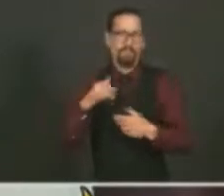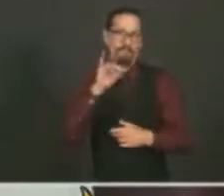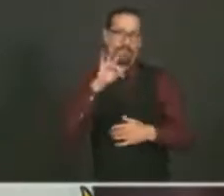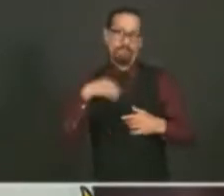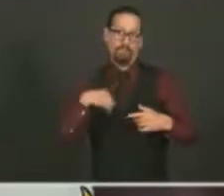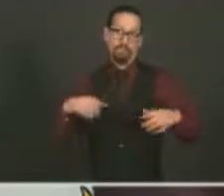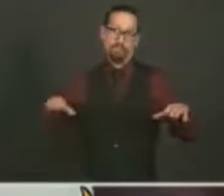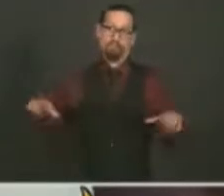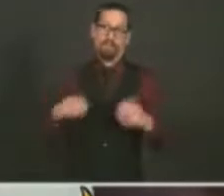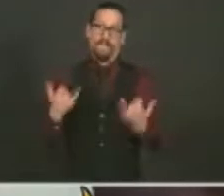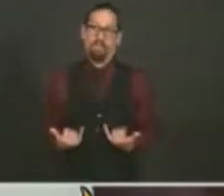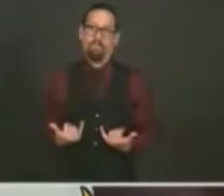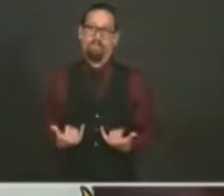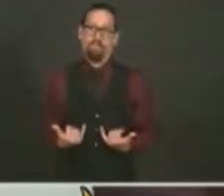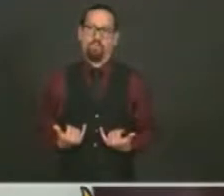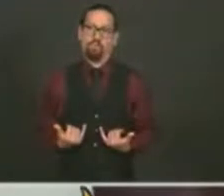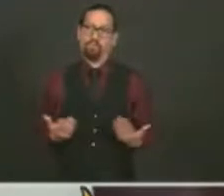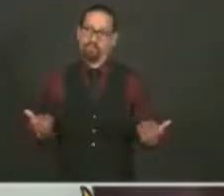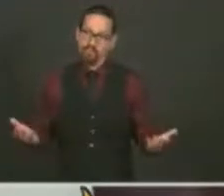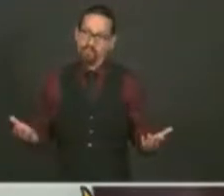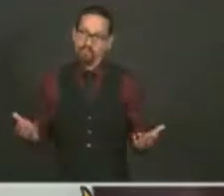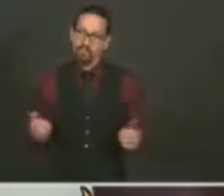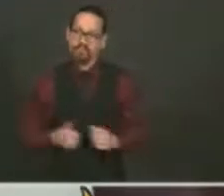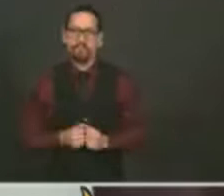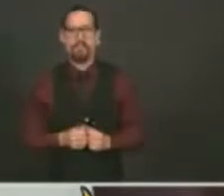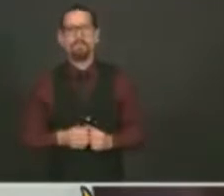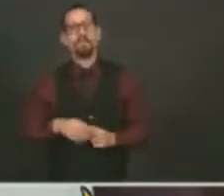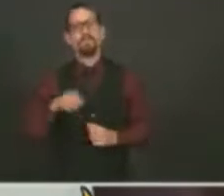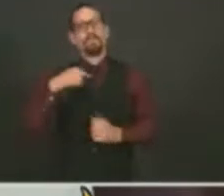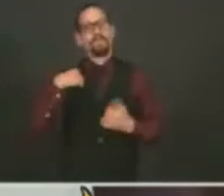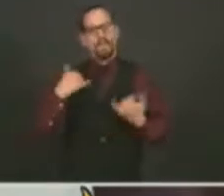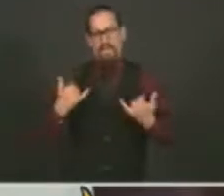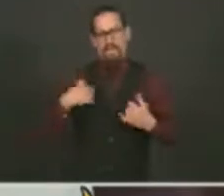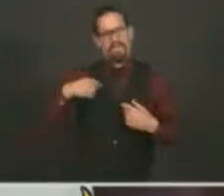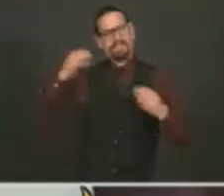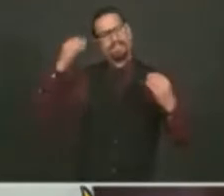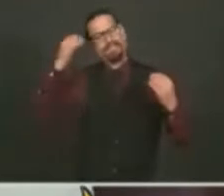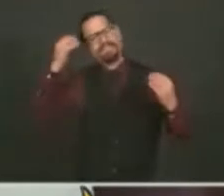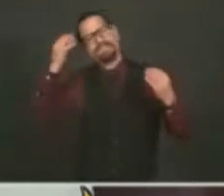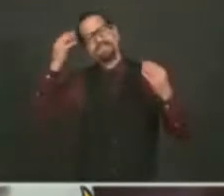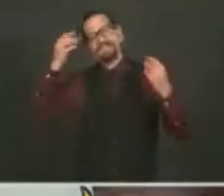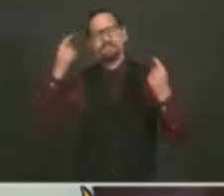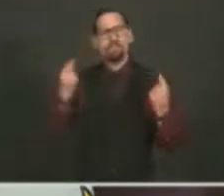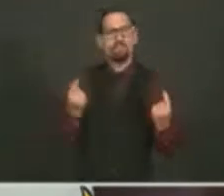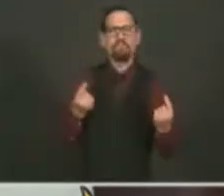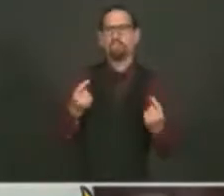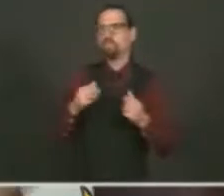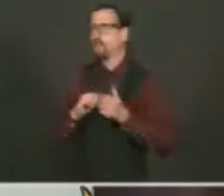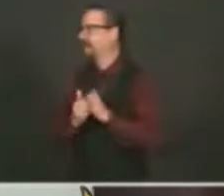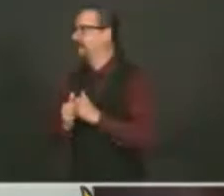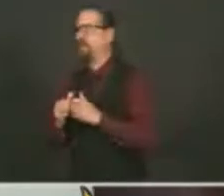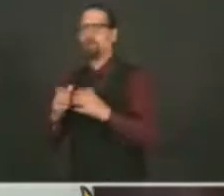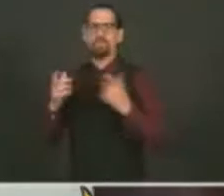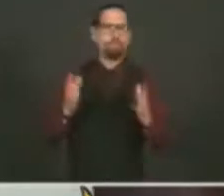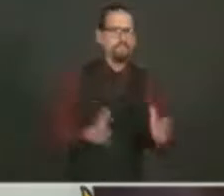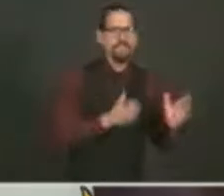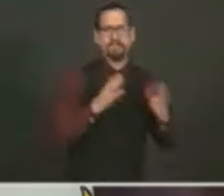I have been thinking a lot about this. I have tried to be measured in my response. I don't want to cause